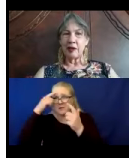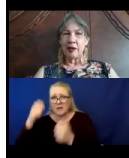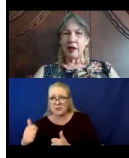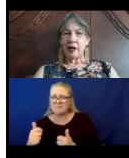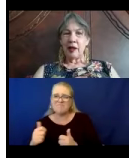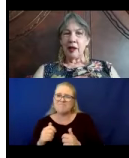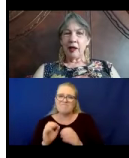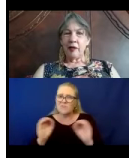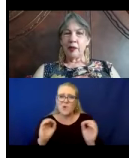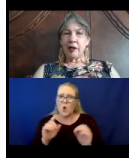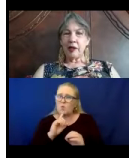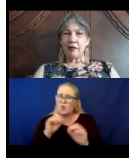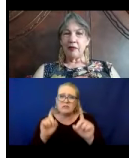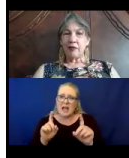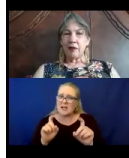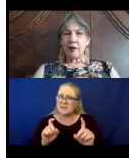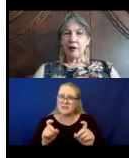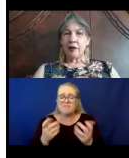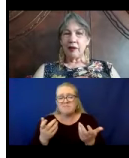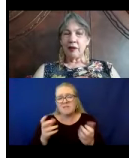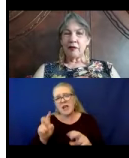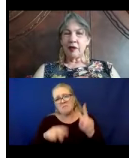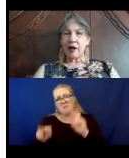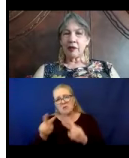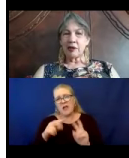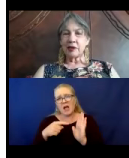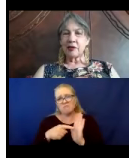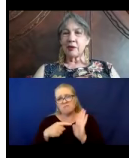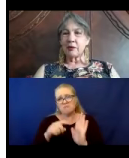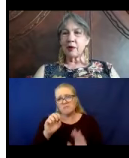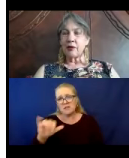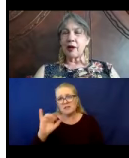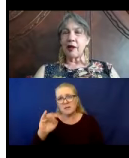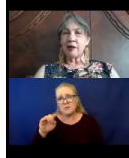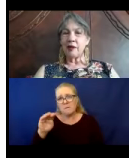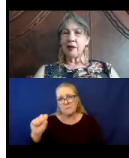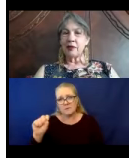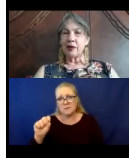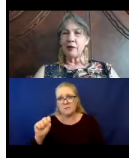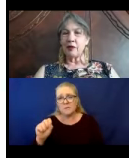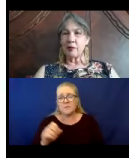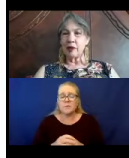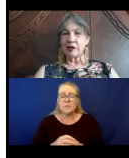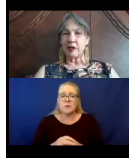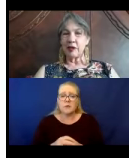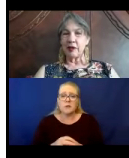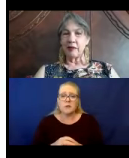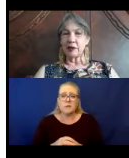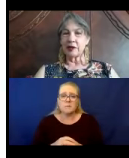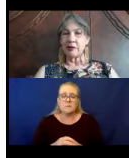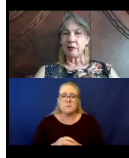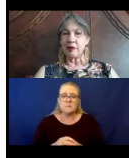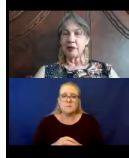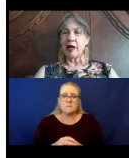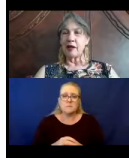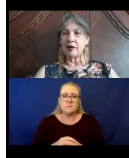mentioned. But if the doctor is not certain, it's worth trying treatment for depression, and the